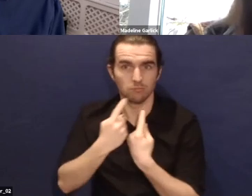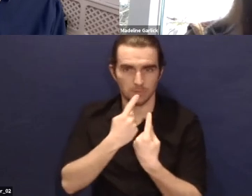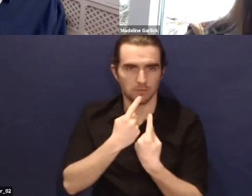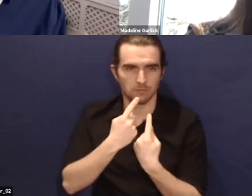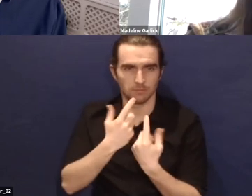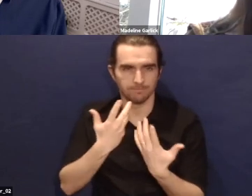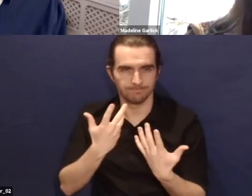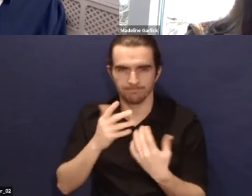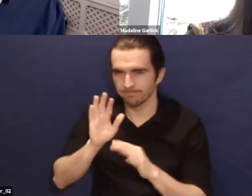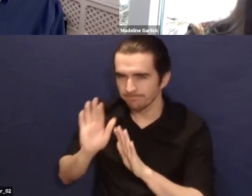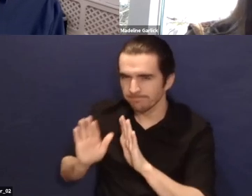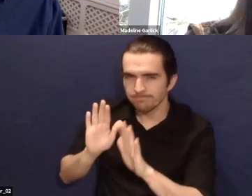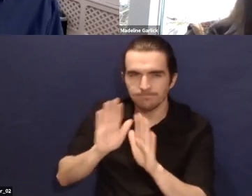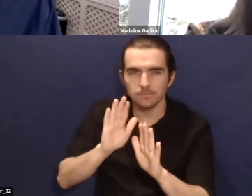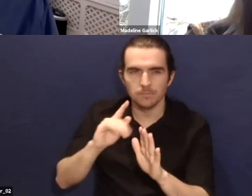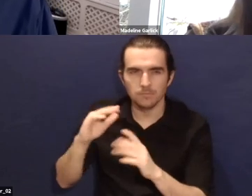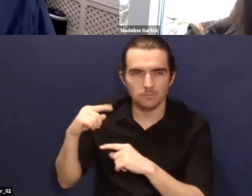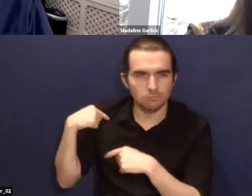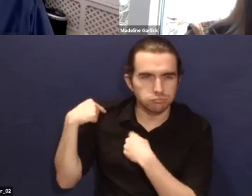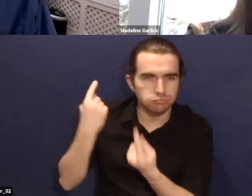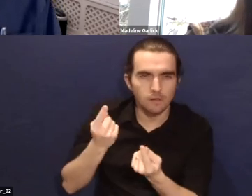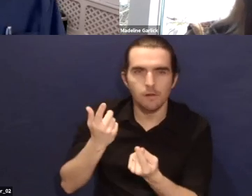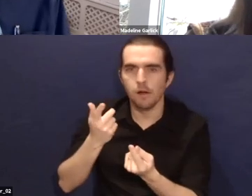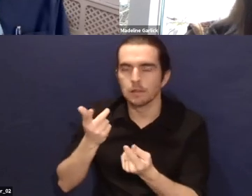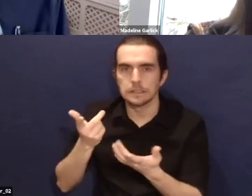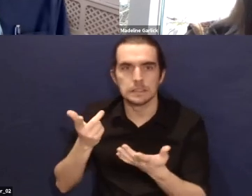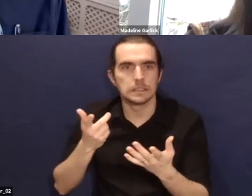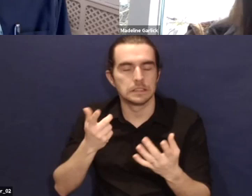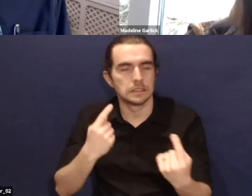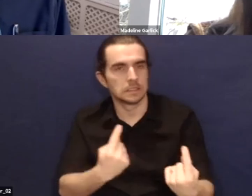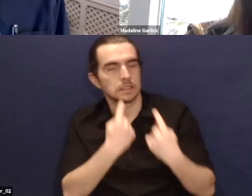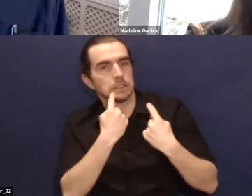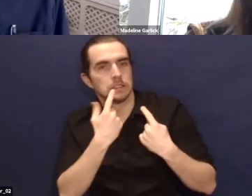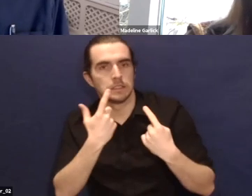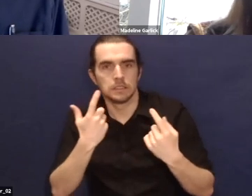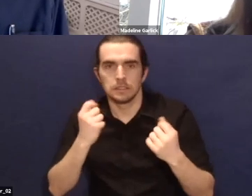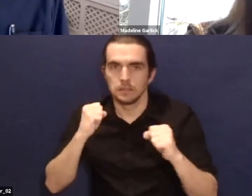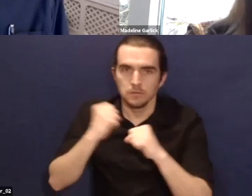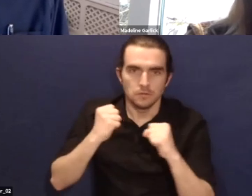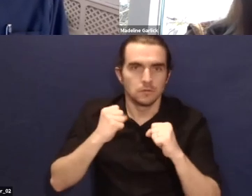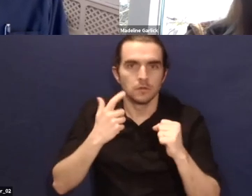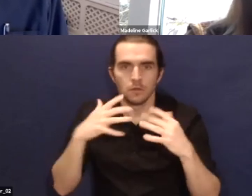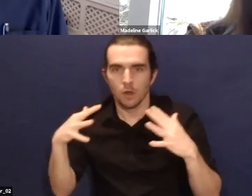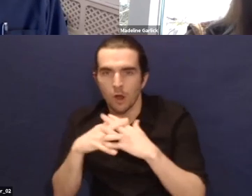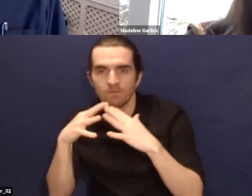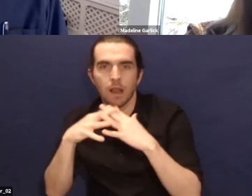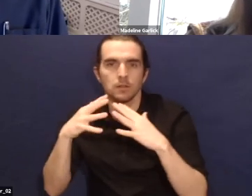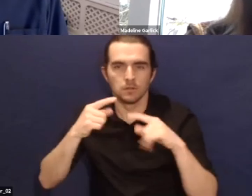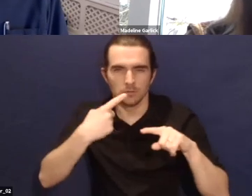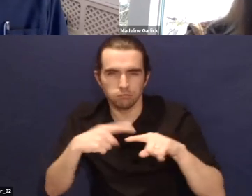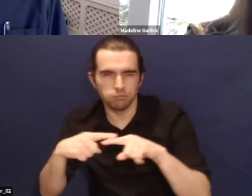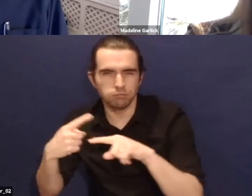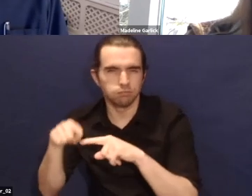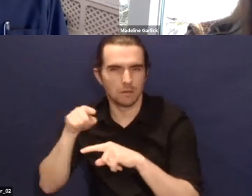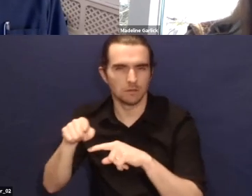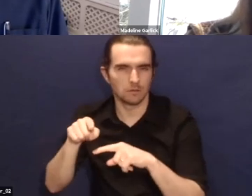on us as UNHCR, but also those who work with us and support us, to try and make that prospect of voluntary repatriation a